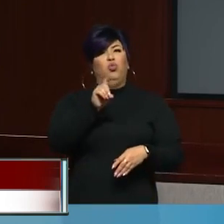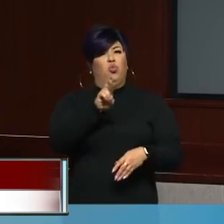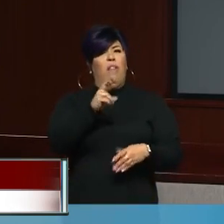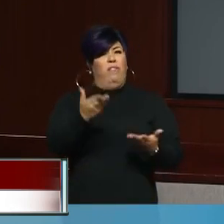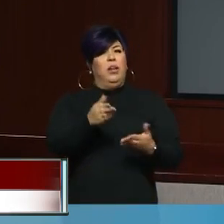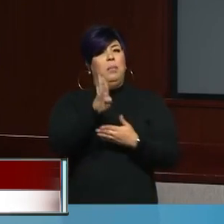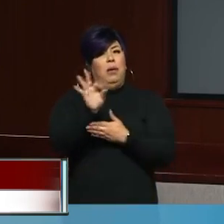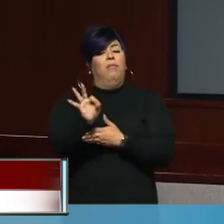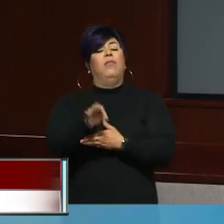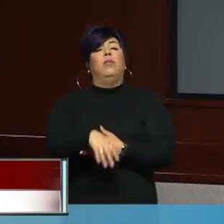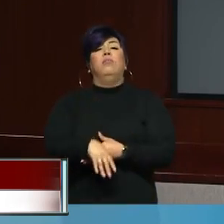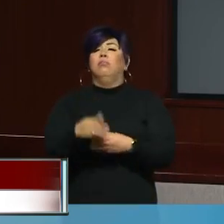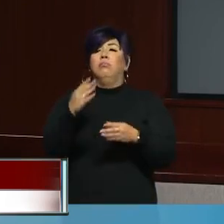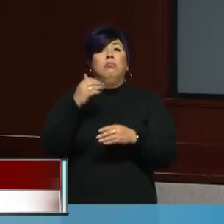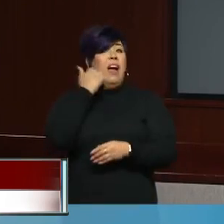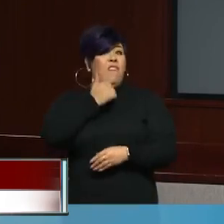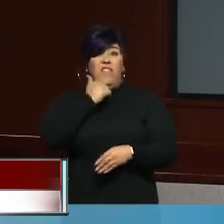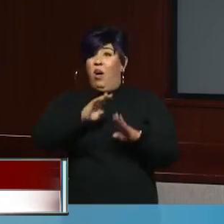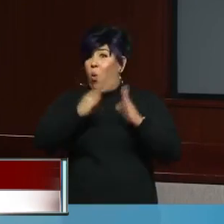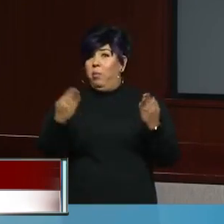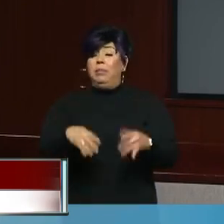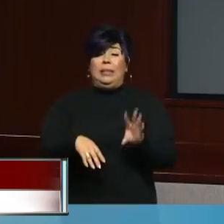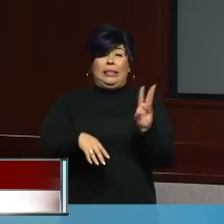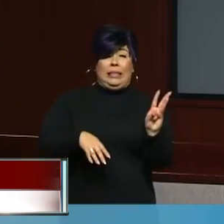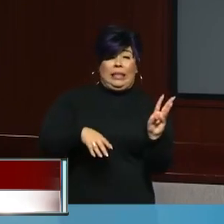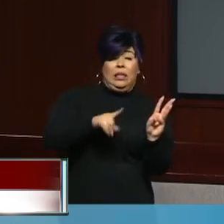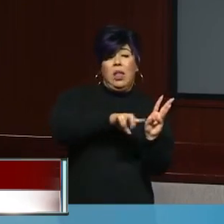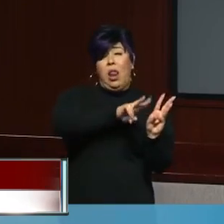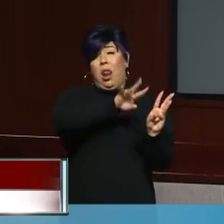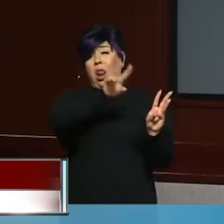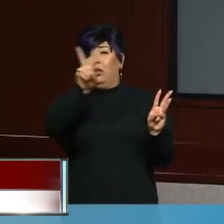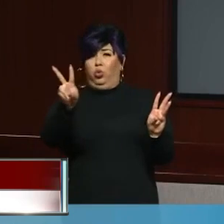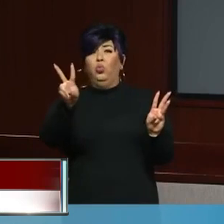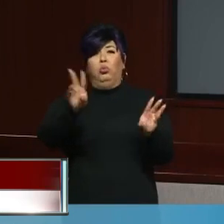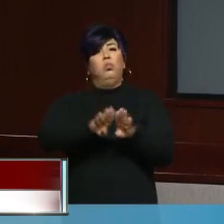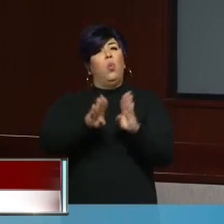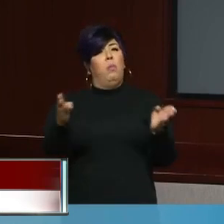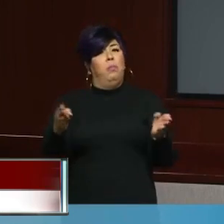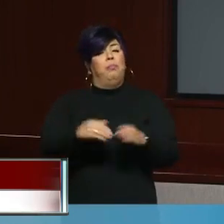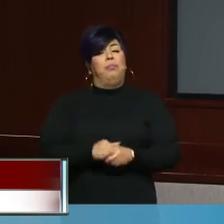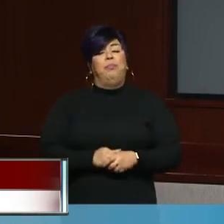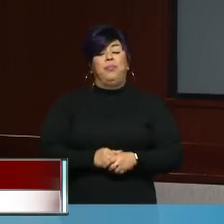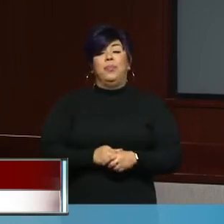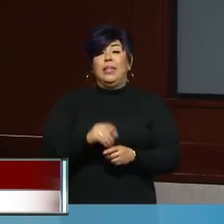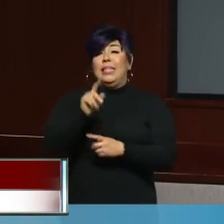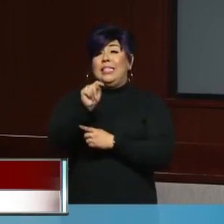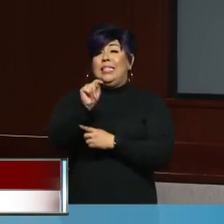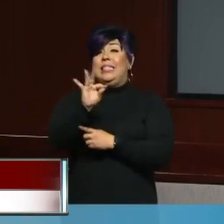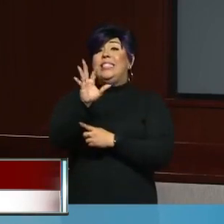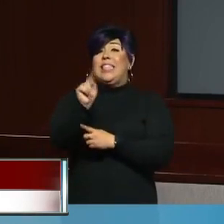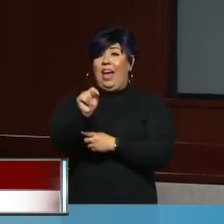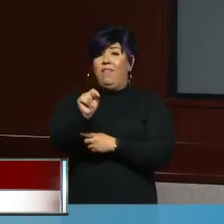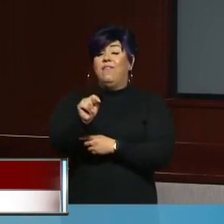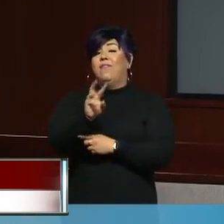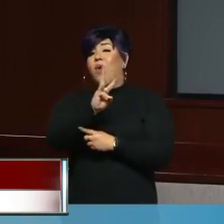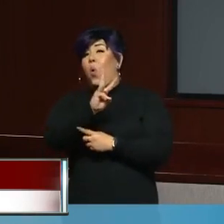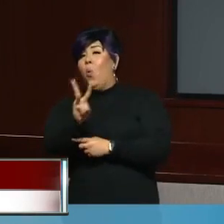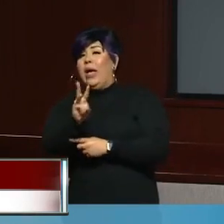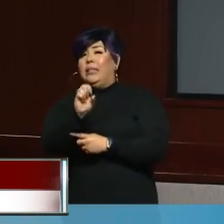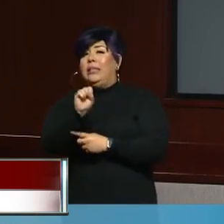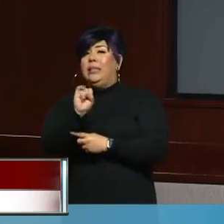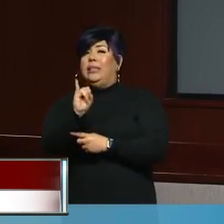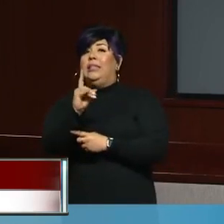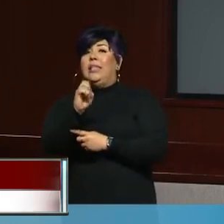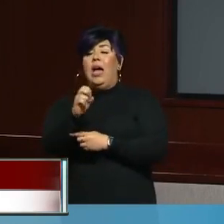open 7 days a week from 6 a.m. to 2 p.m. The Taft Westside Healthcare